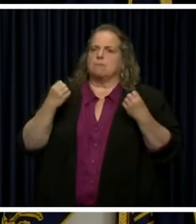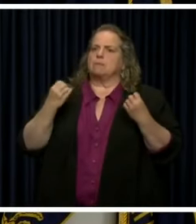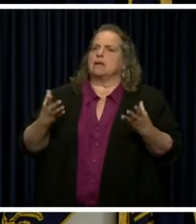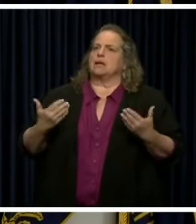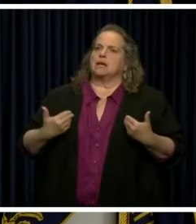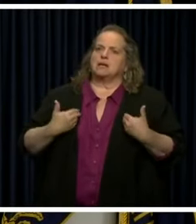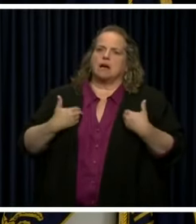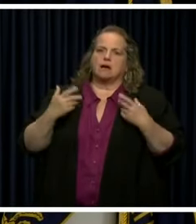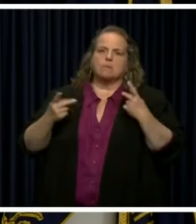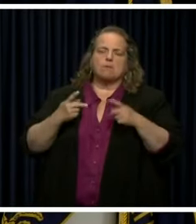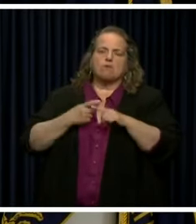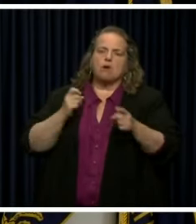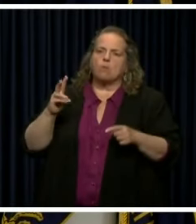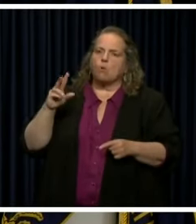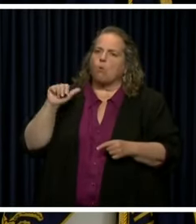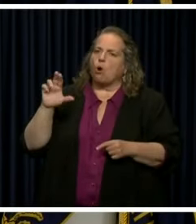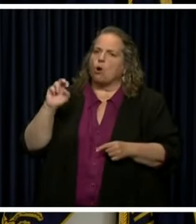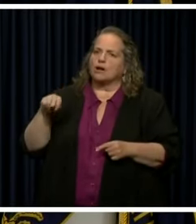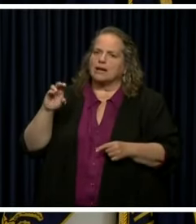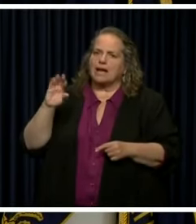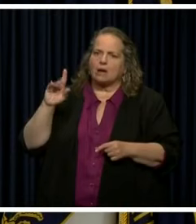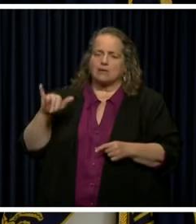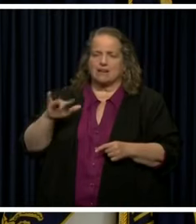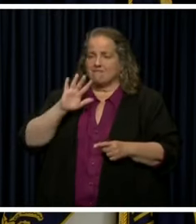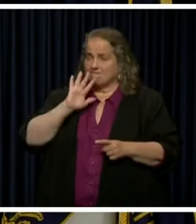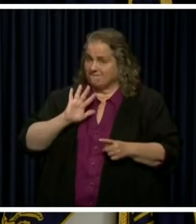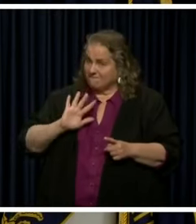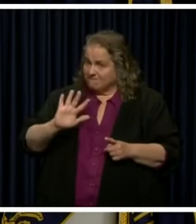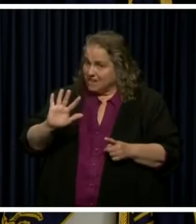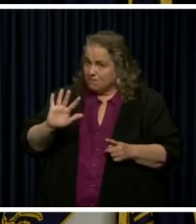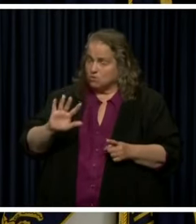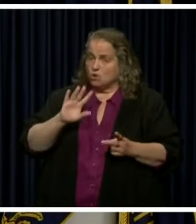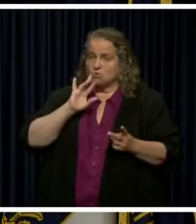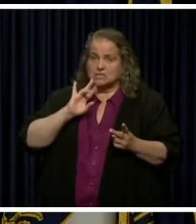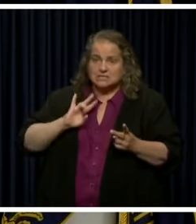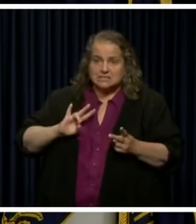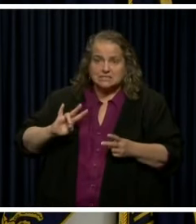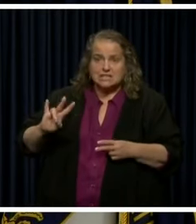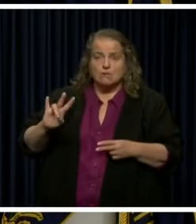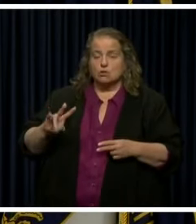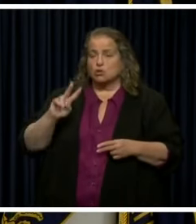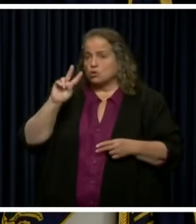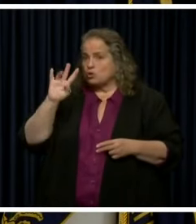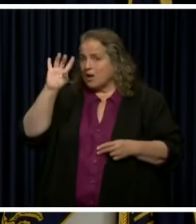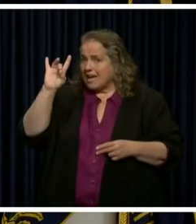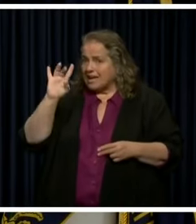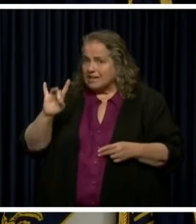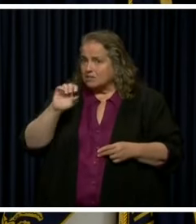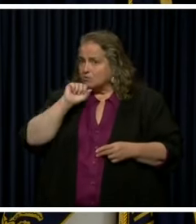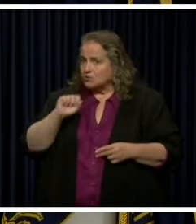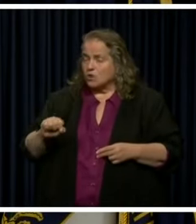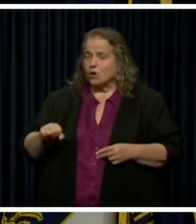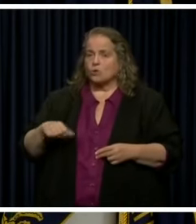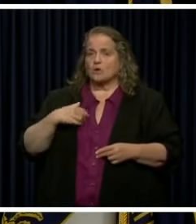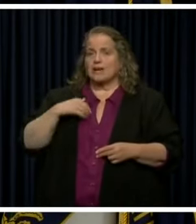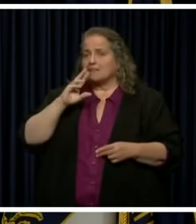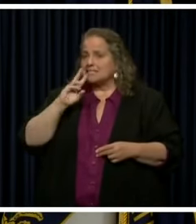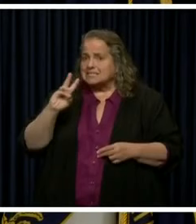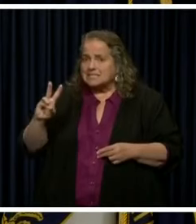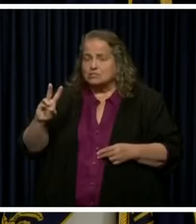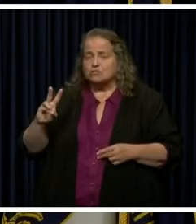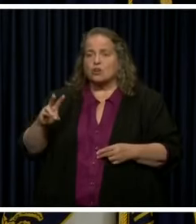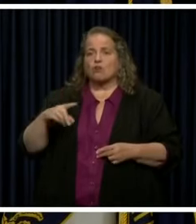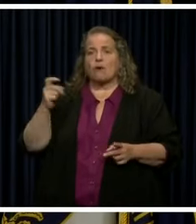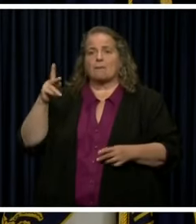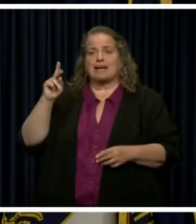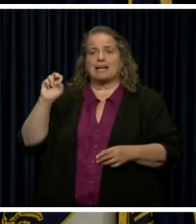people from Warren County, including a 5-year-old, a 7-year-old, 2 8-year-olds. We have a 6-year-old